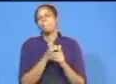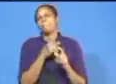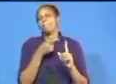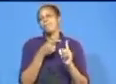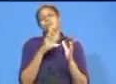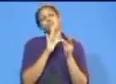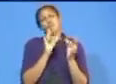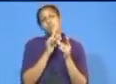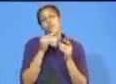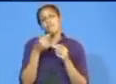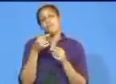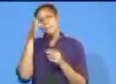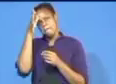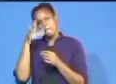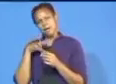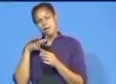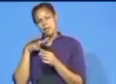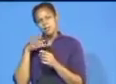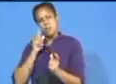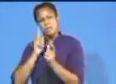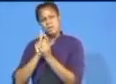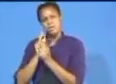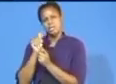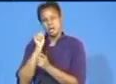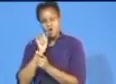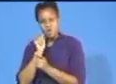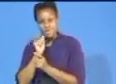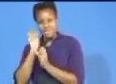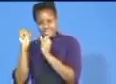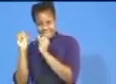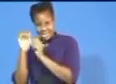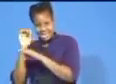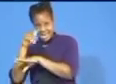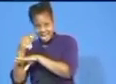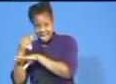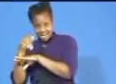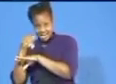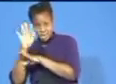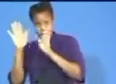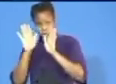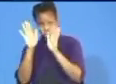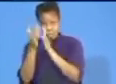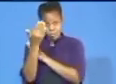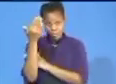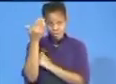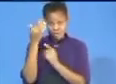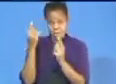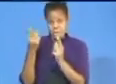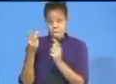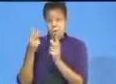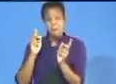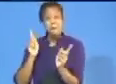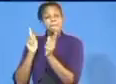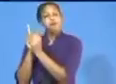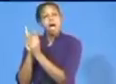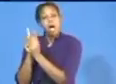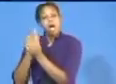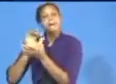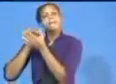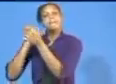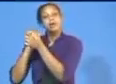a man who met a girl on Saturday night and got married on Sunday. And so they got to